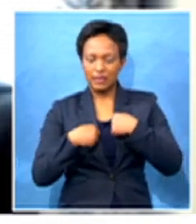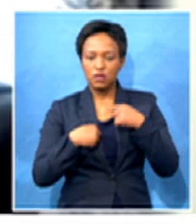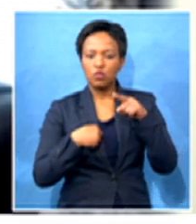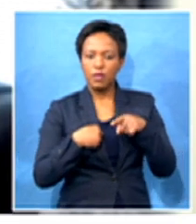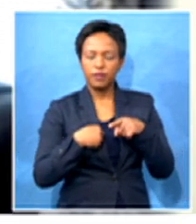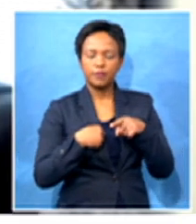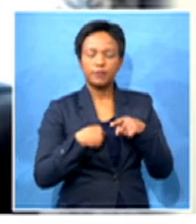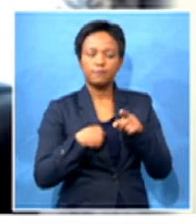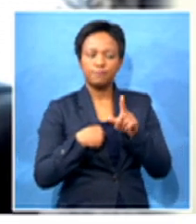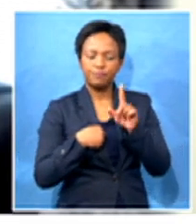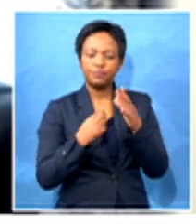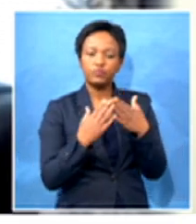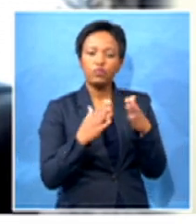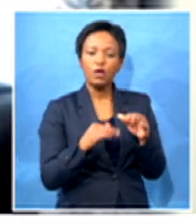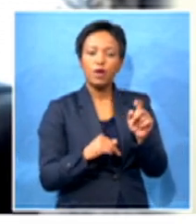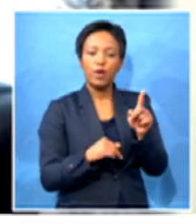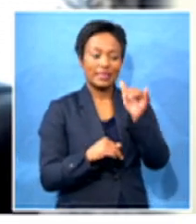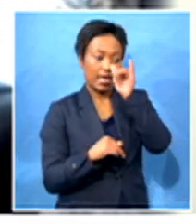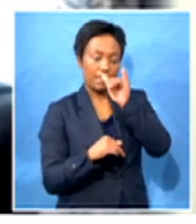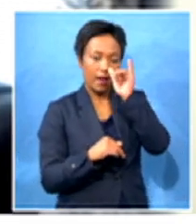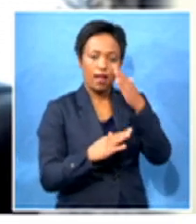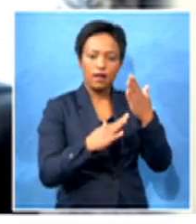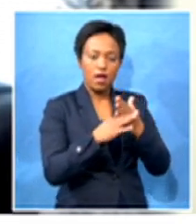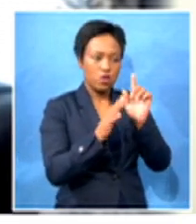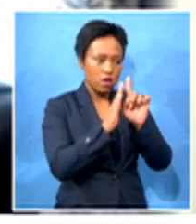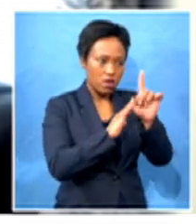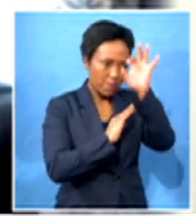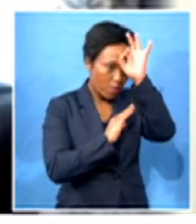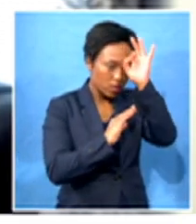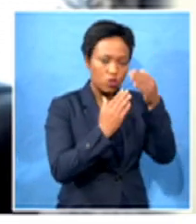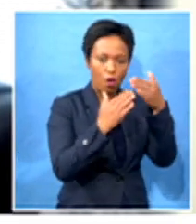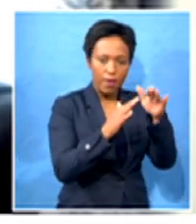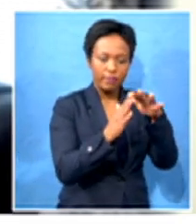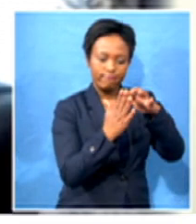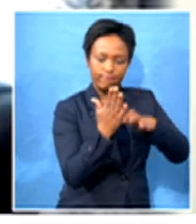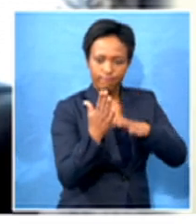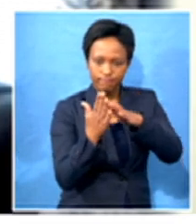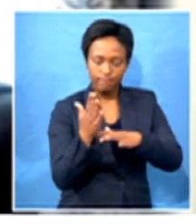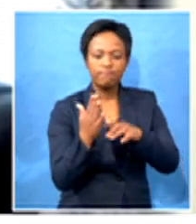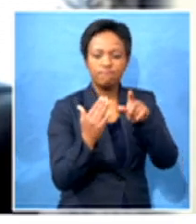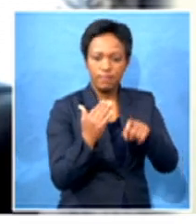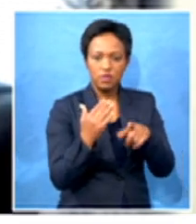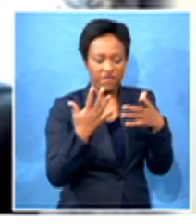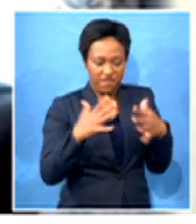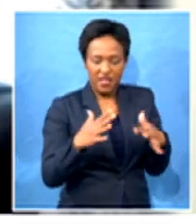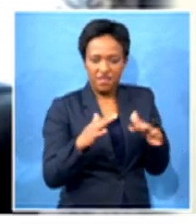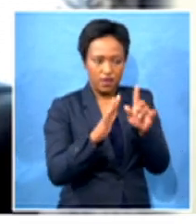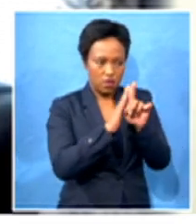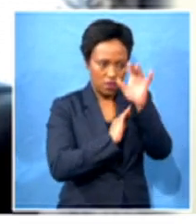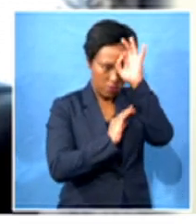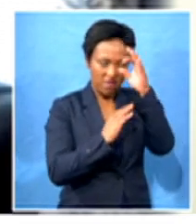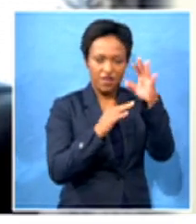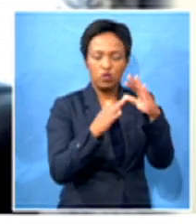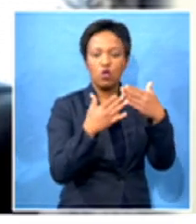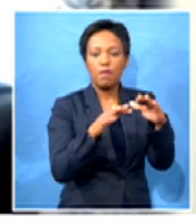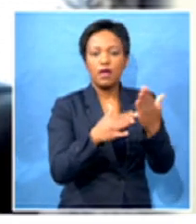it was to open the criminal cases. We have opened the cases. They are in